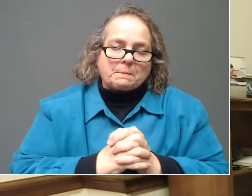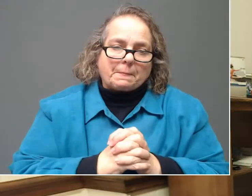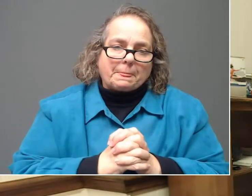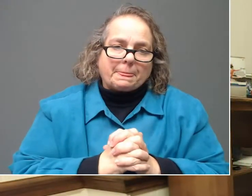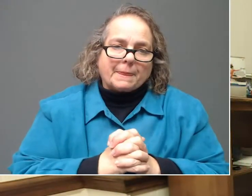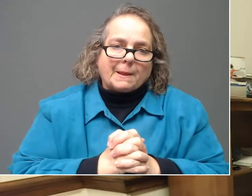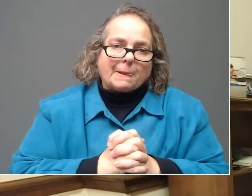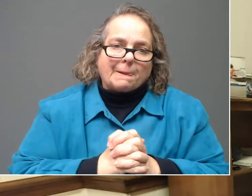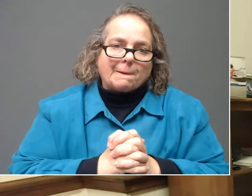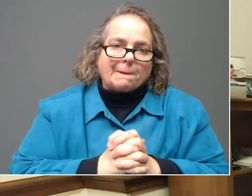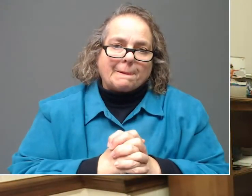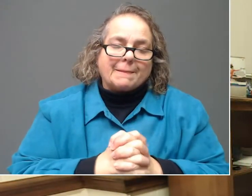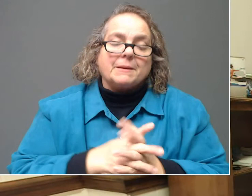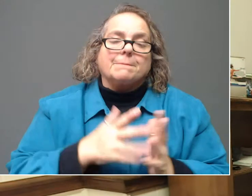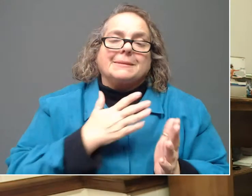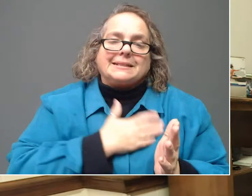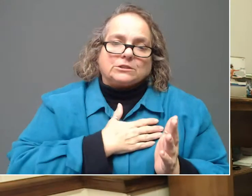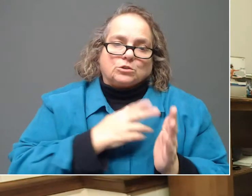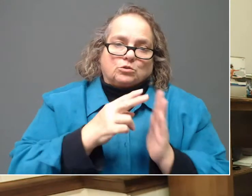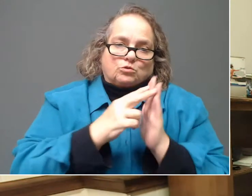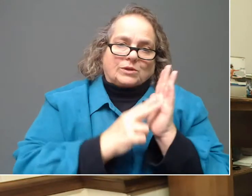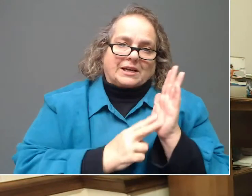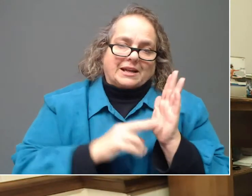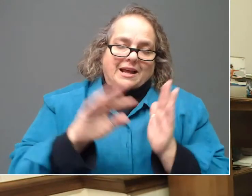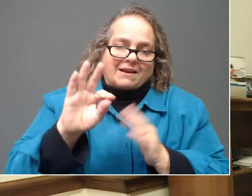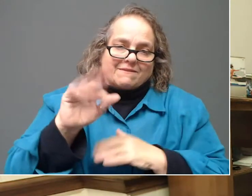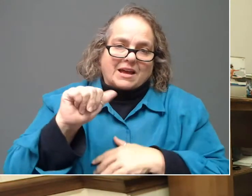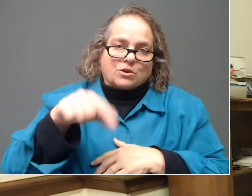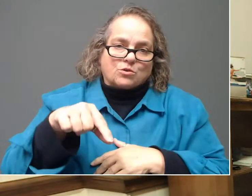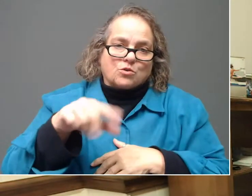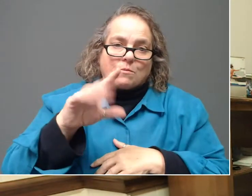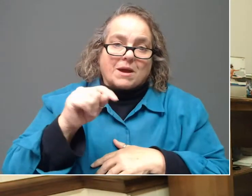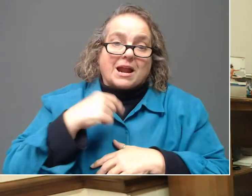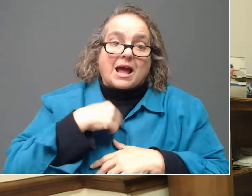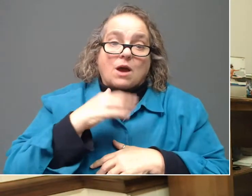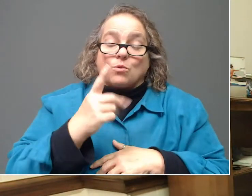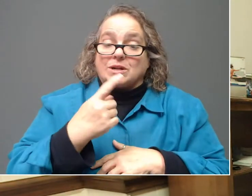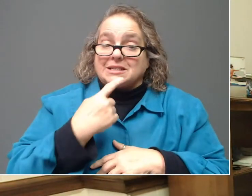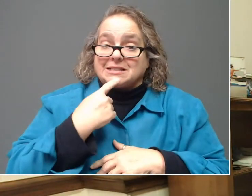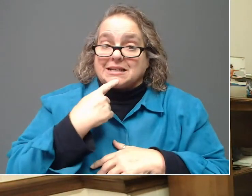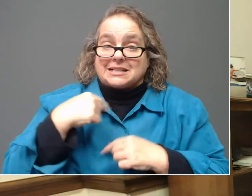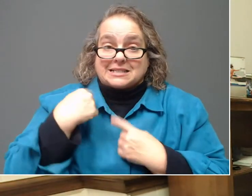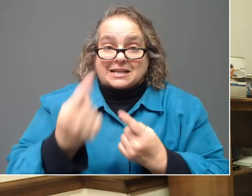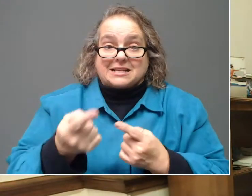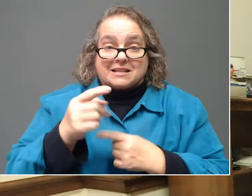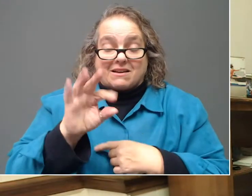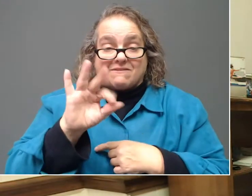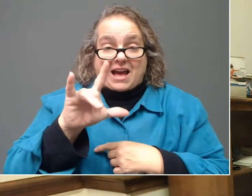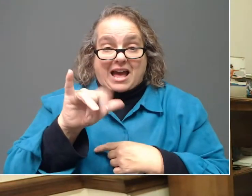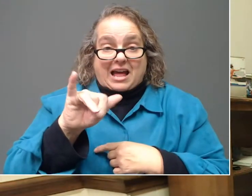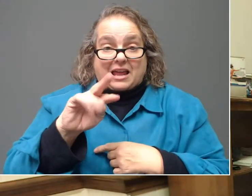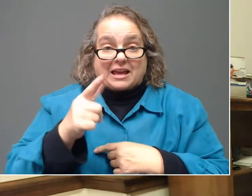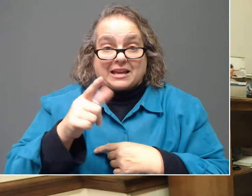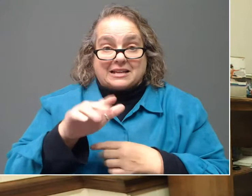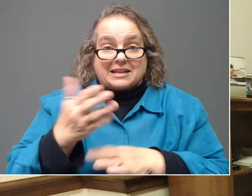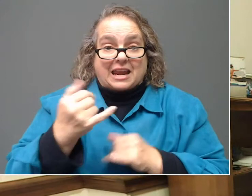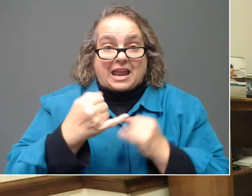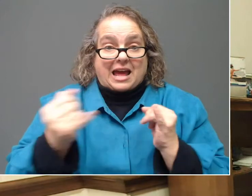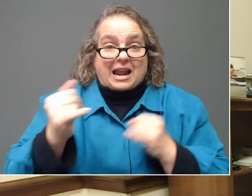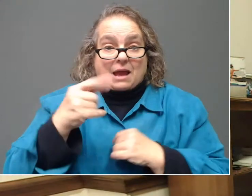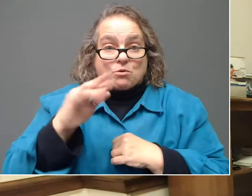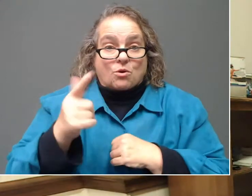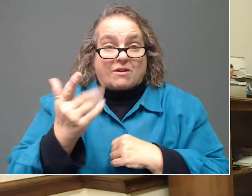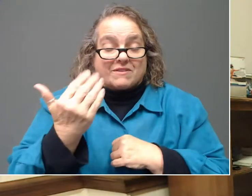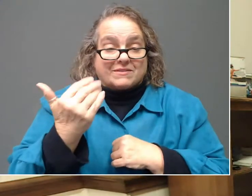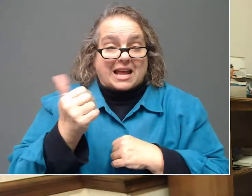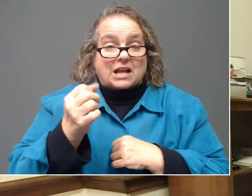Yes, please read the FAQs, but I would say since, the filing deadline is April 15th, as soon as you get